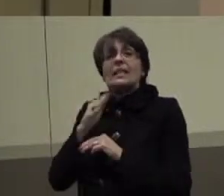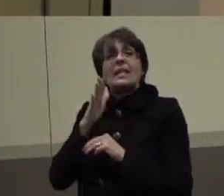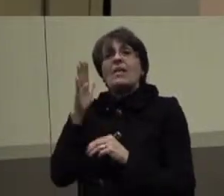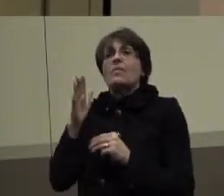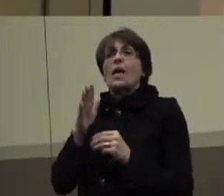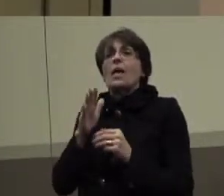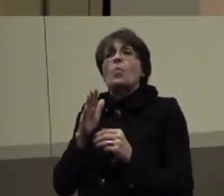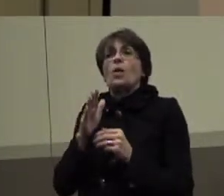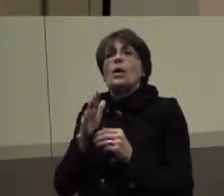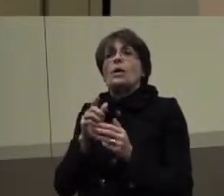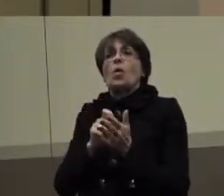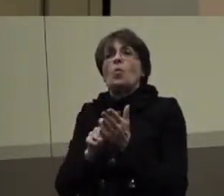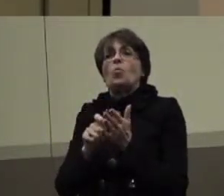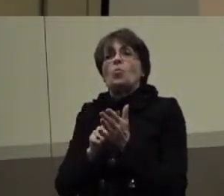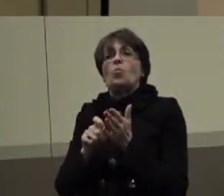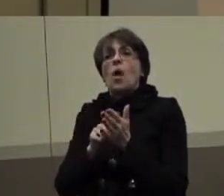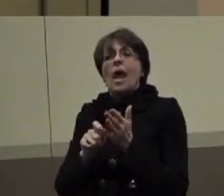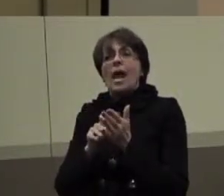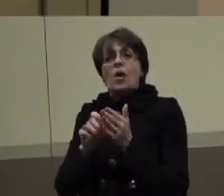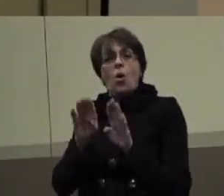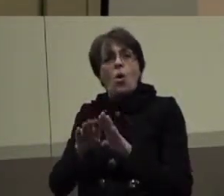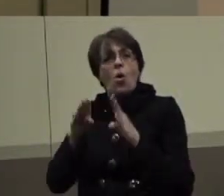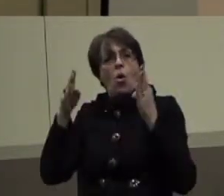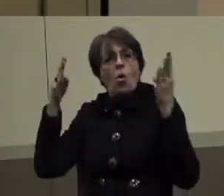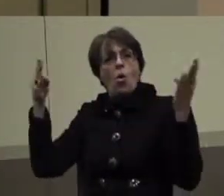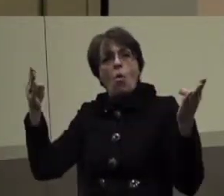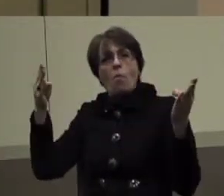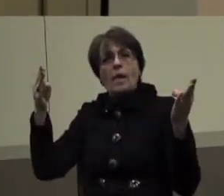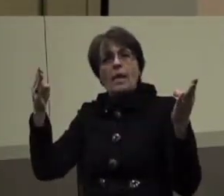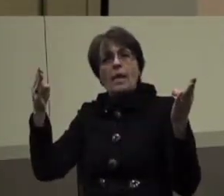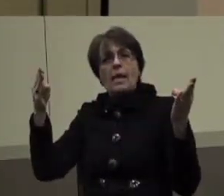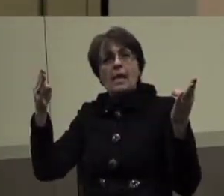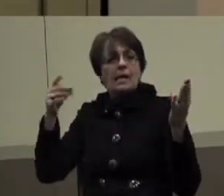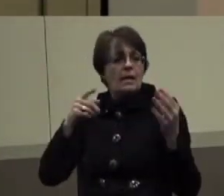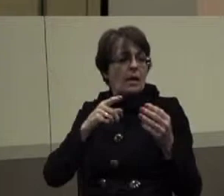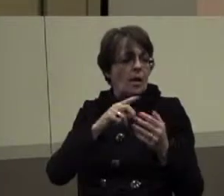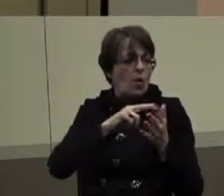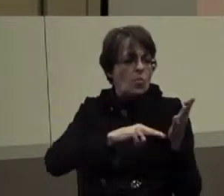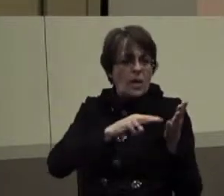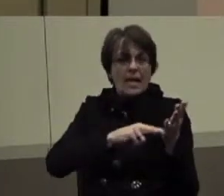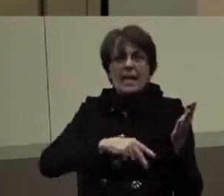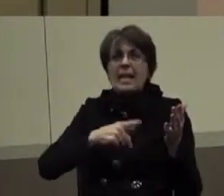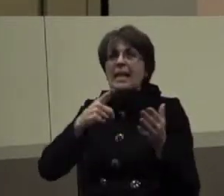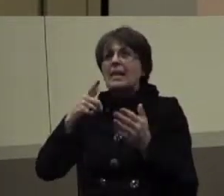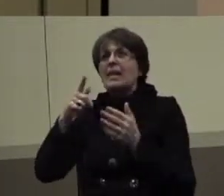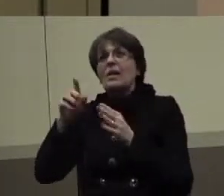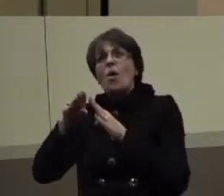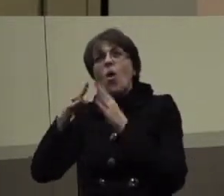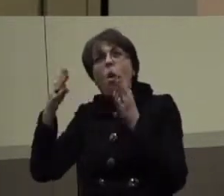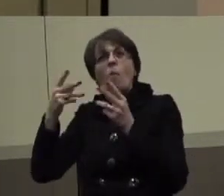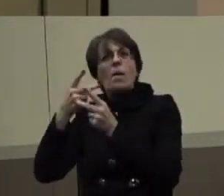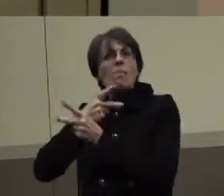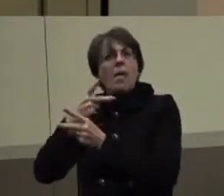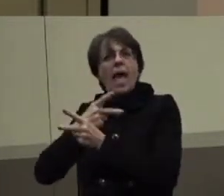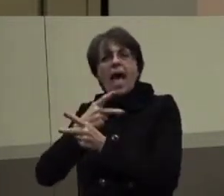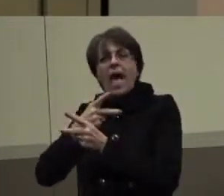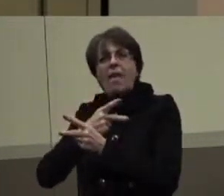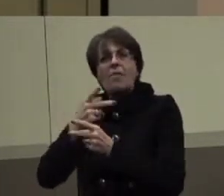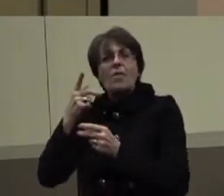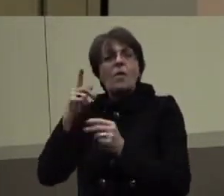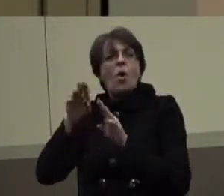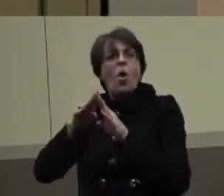they'd write open court. And I have no idea if it was open court reading, open court spelling, open court math, who knows what else open